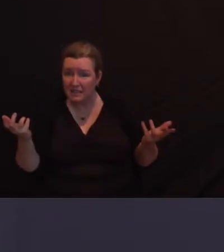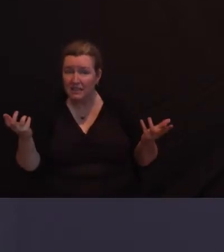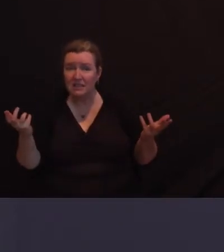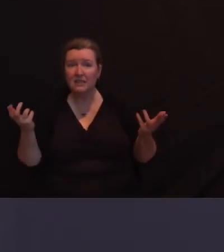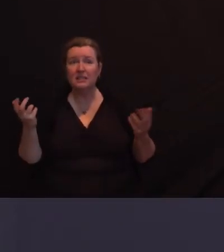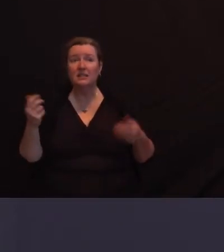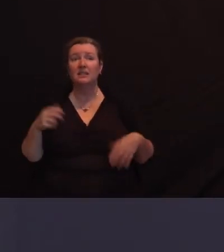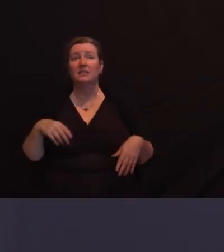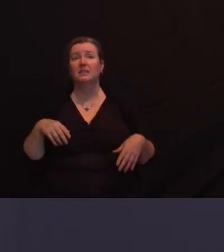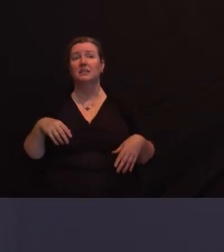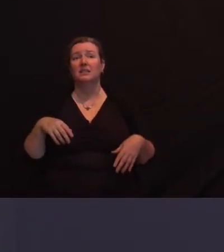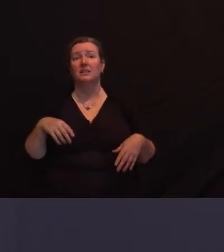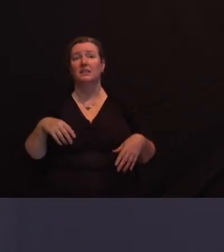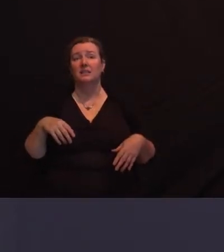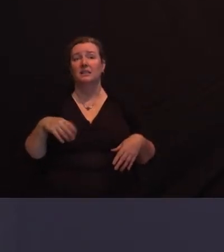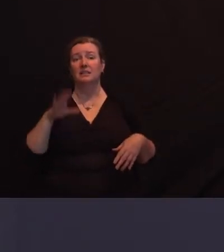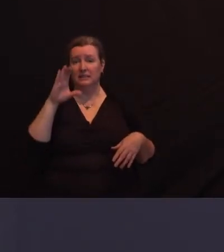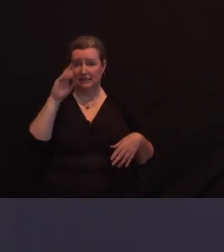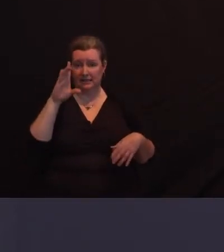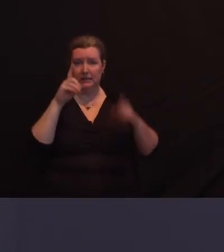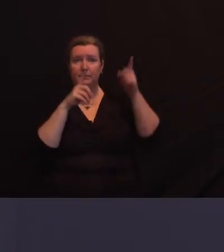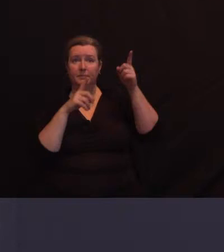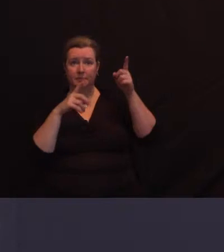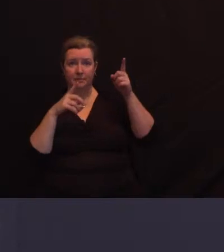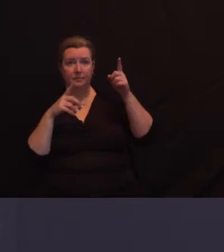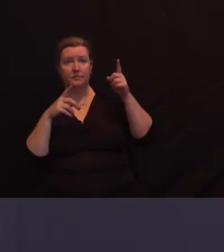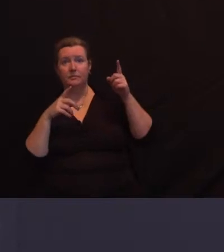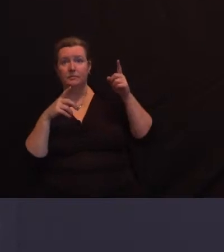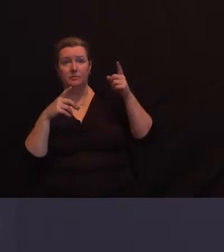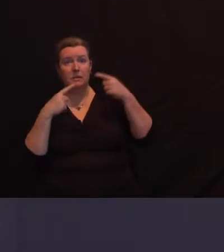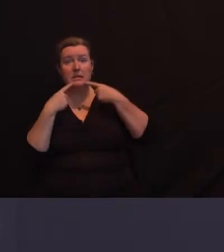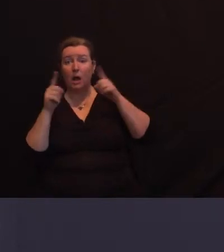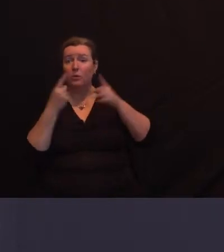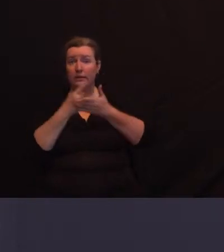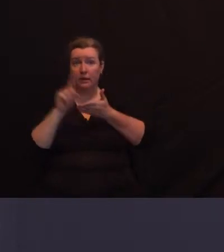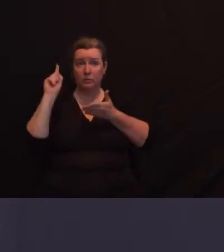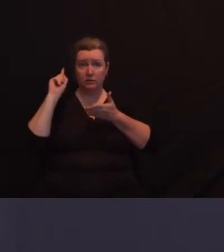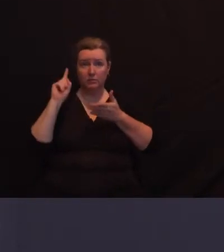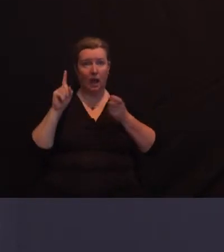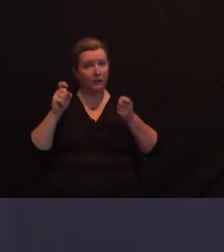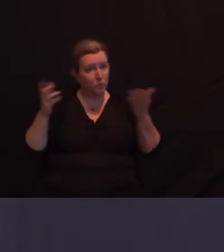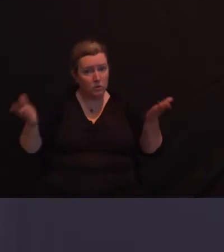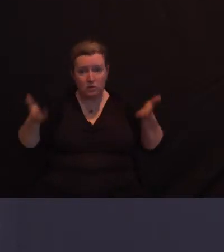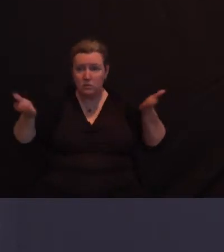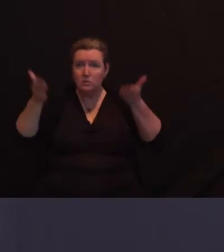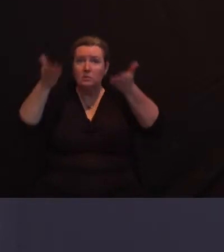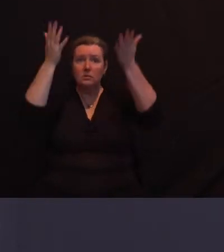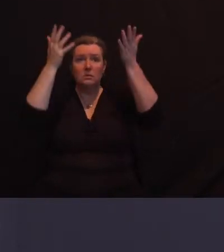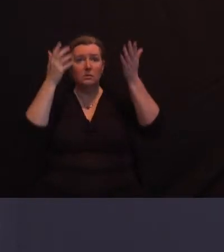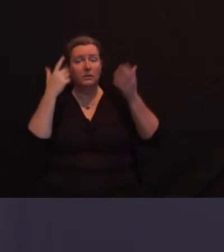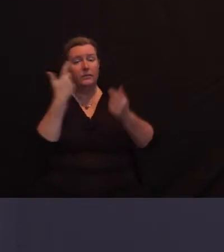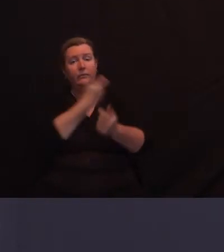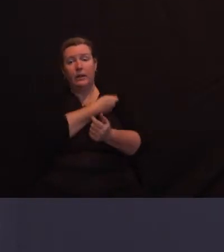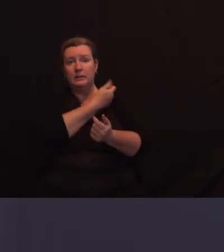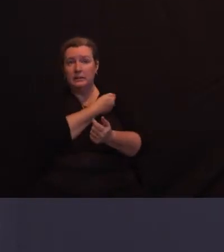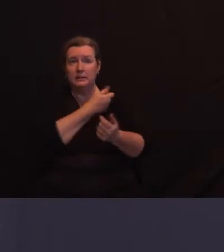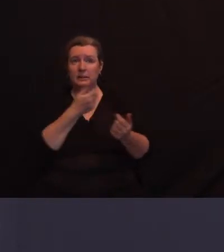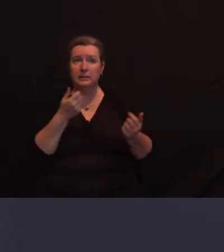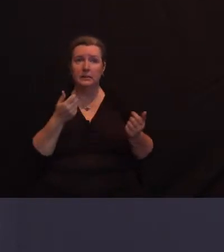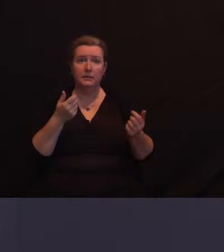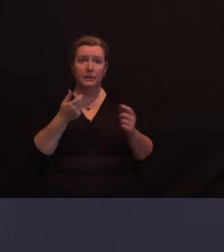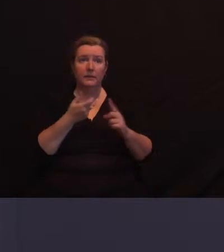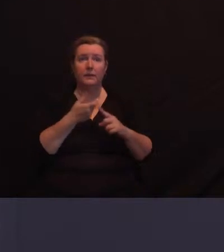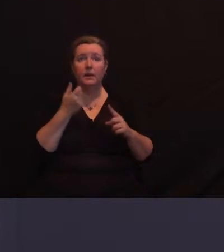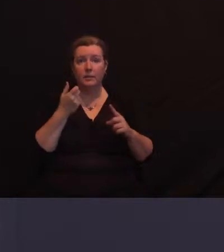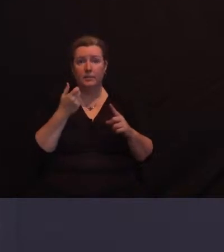Walensky, said last week, it has never been more urgent to increase vaccinations among pregnant and breastfeeding women because